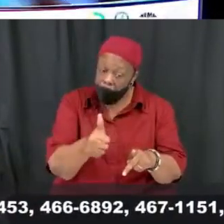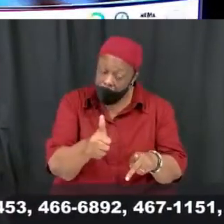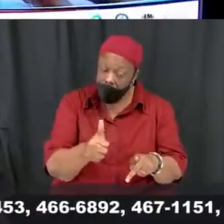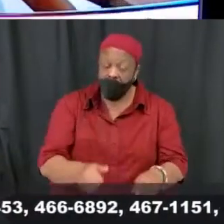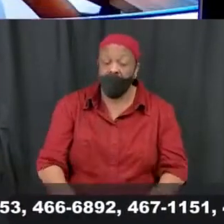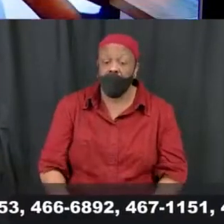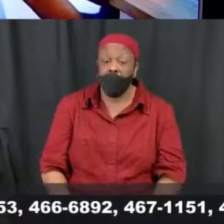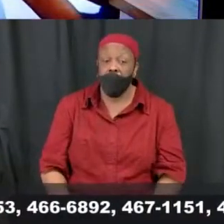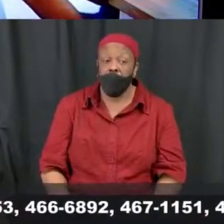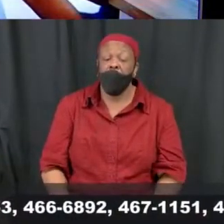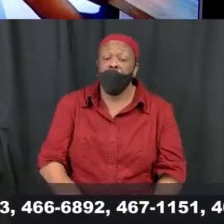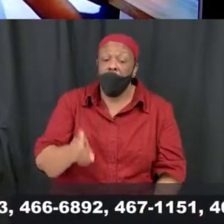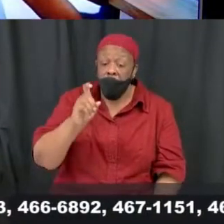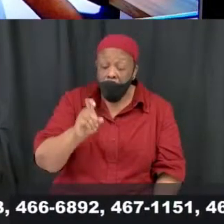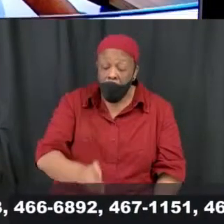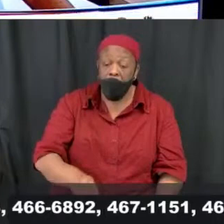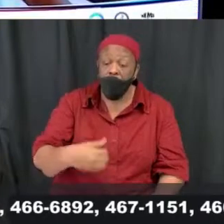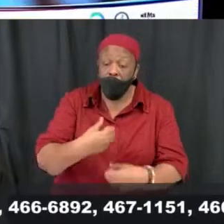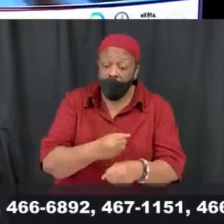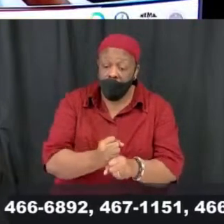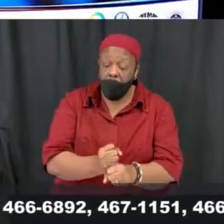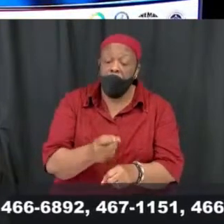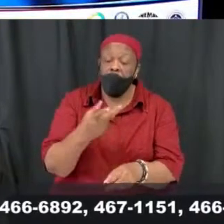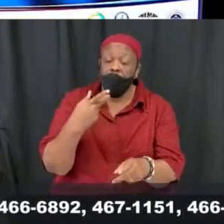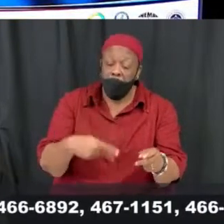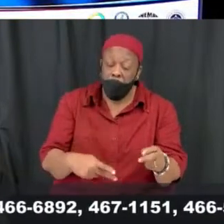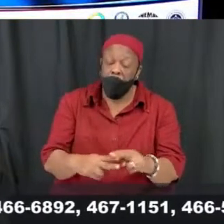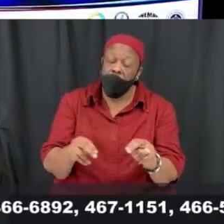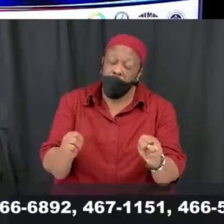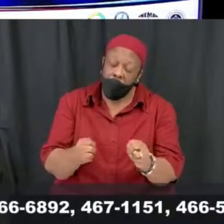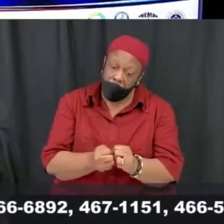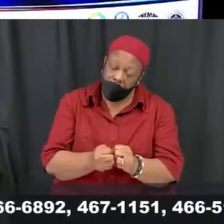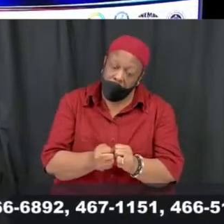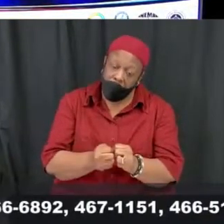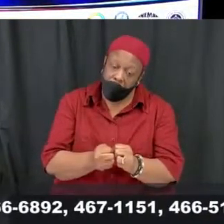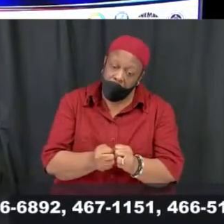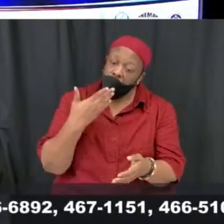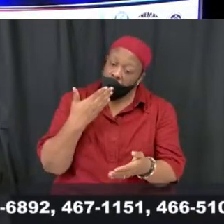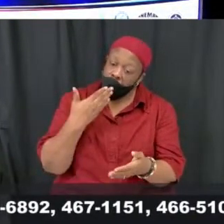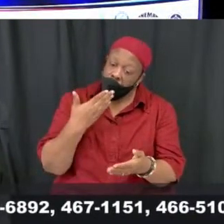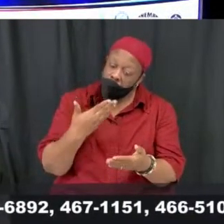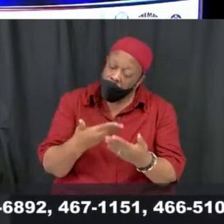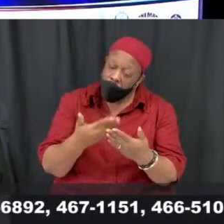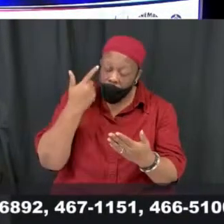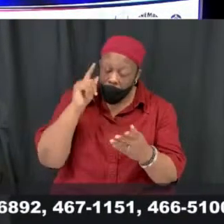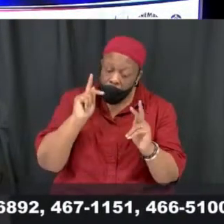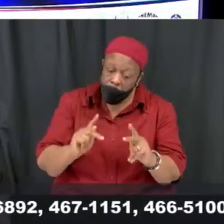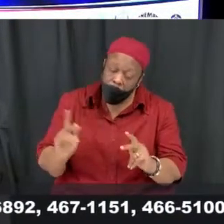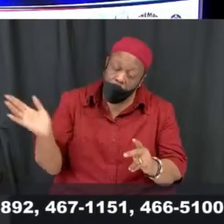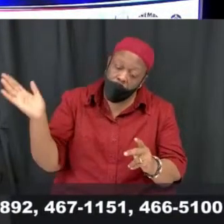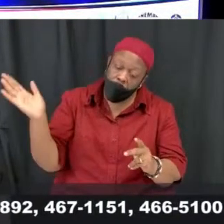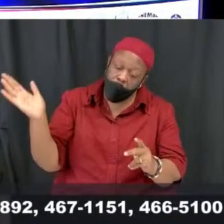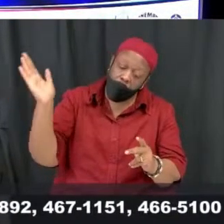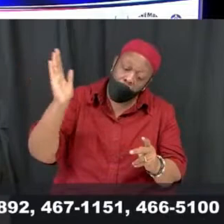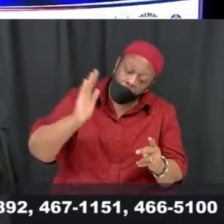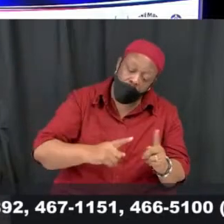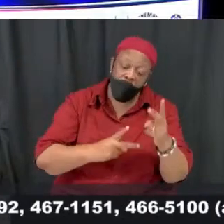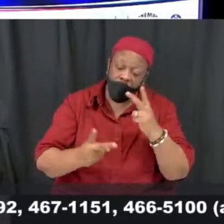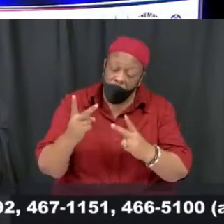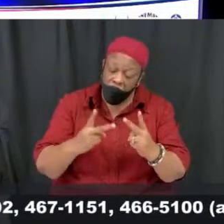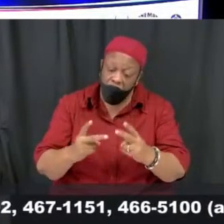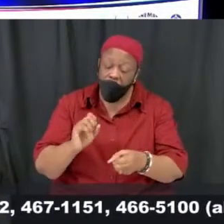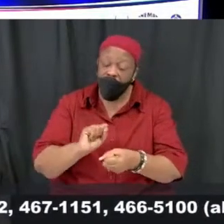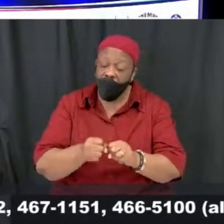a niche market for these particular tourism products. So we help us in this regard.